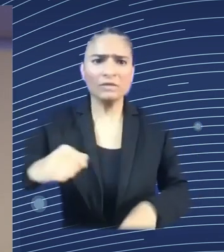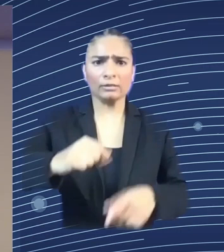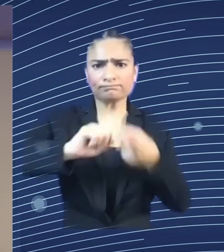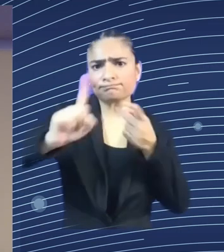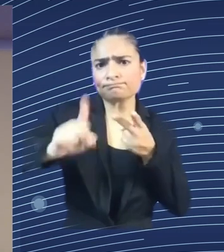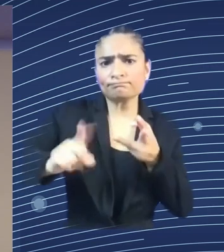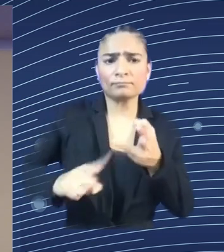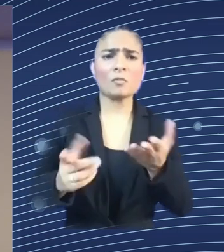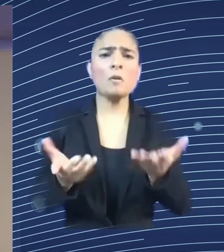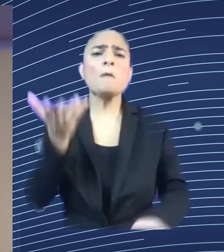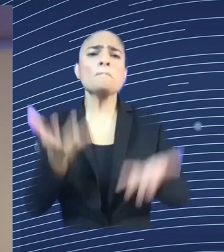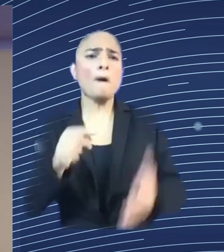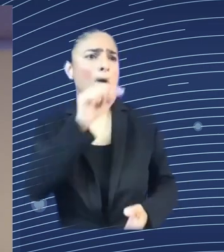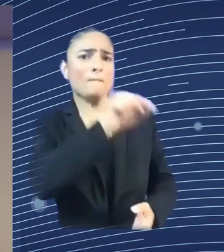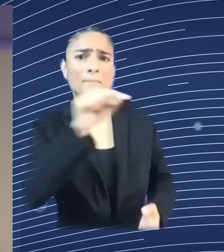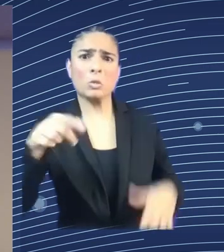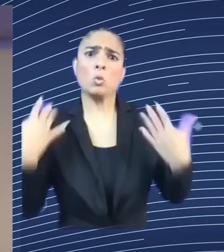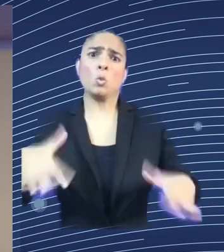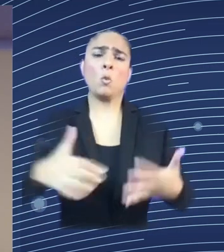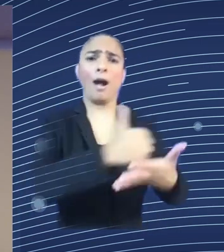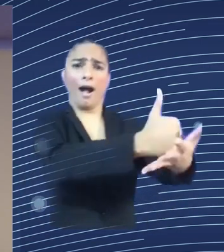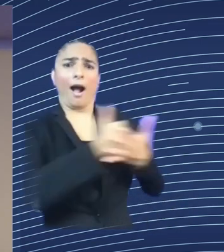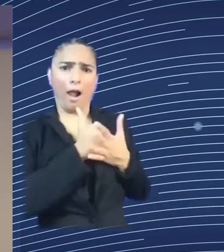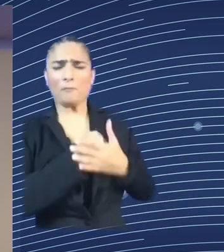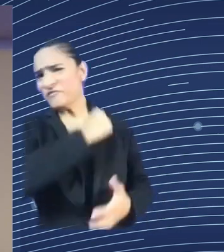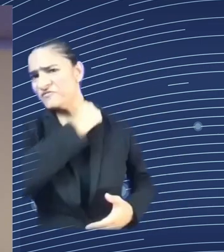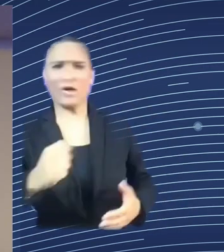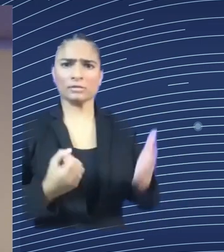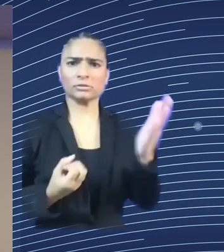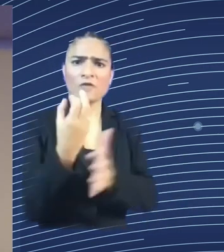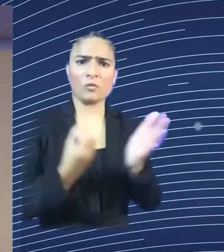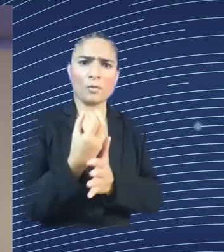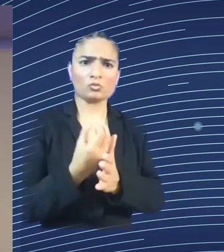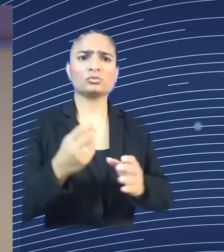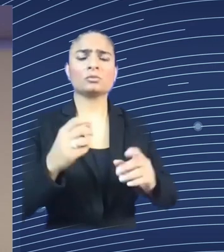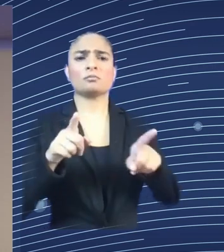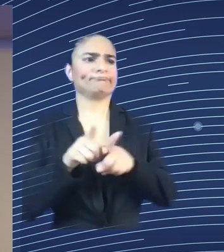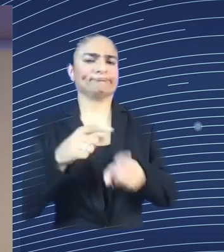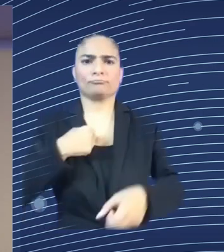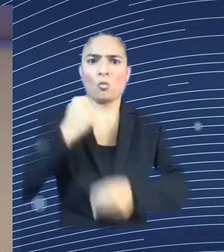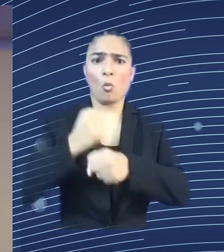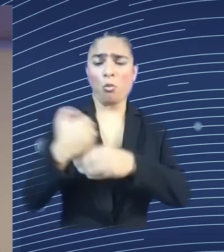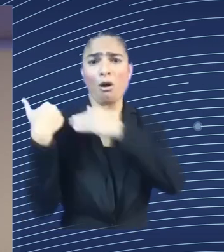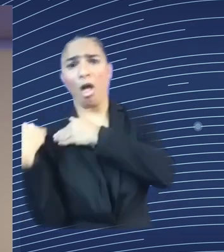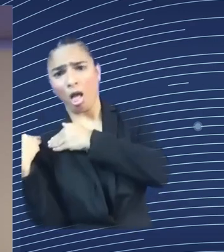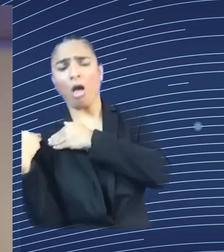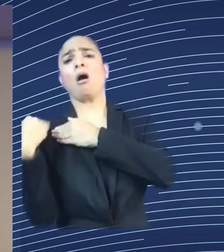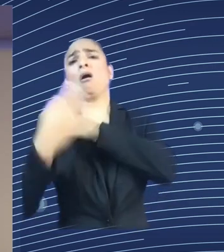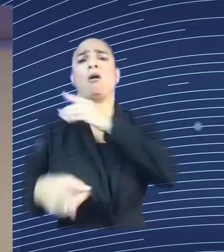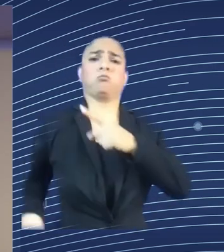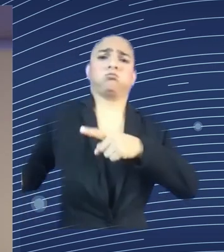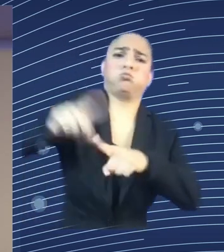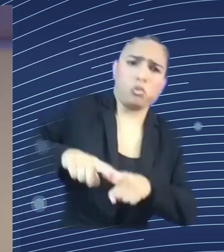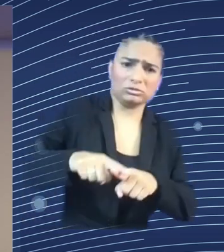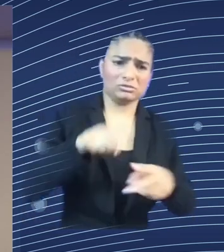work. For instance, with, for example, the electrical bonus that they give by the Spanish the Spanish public